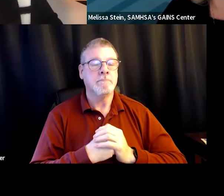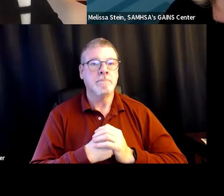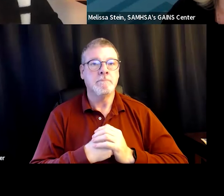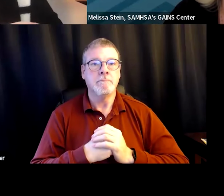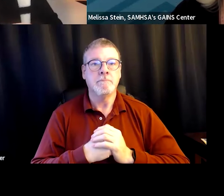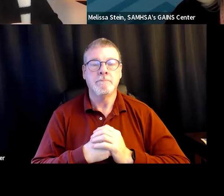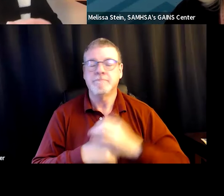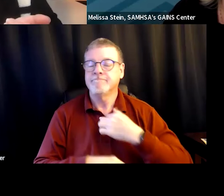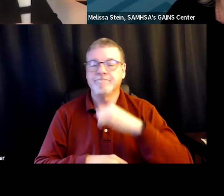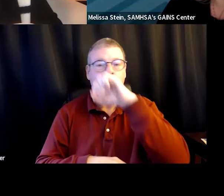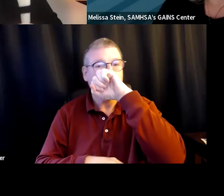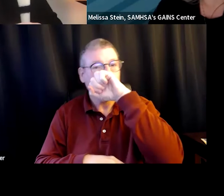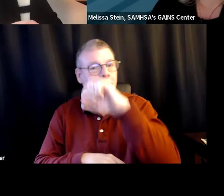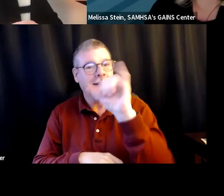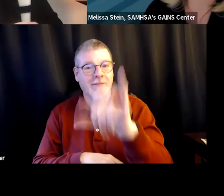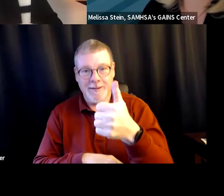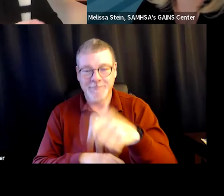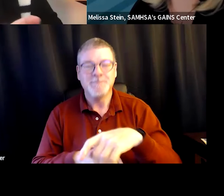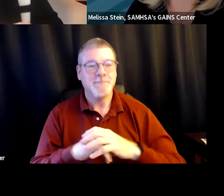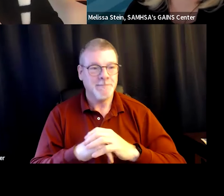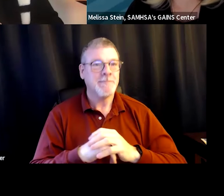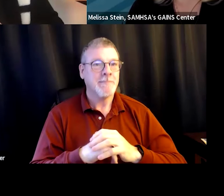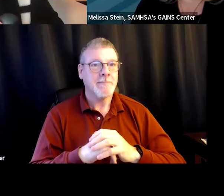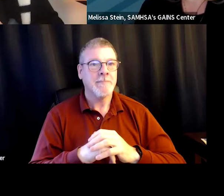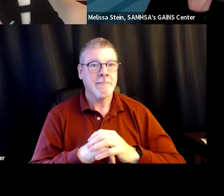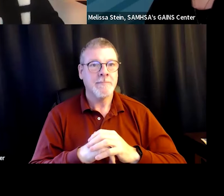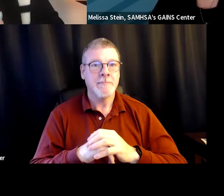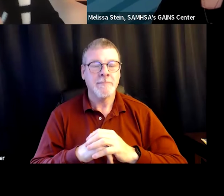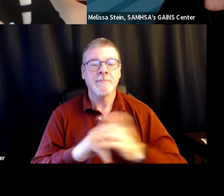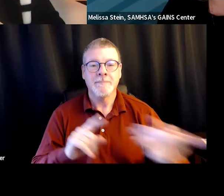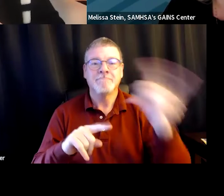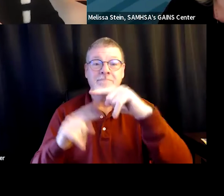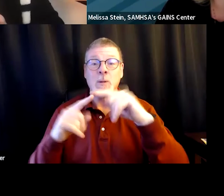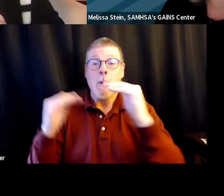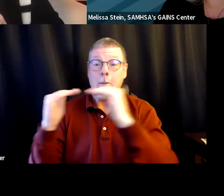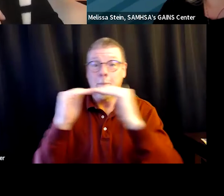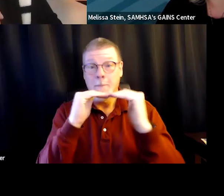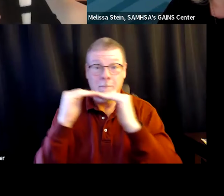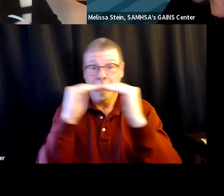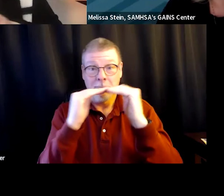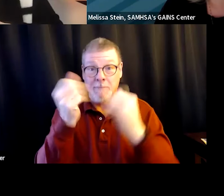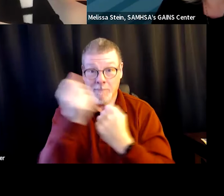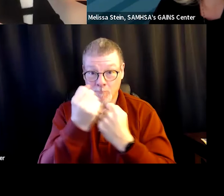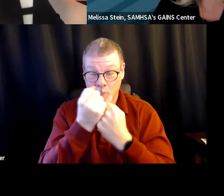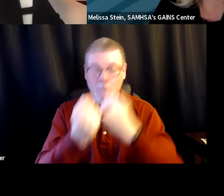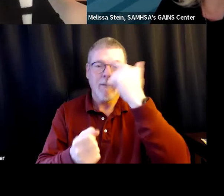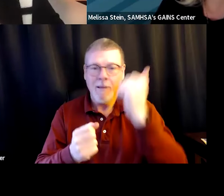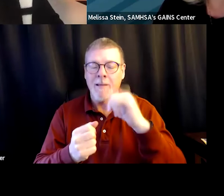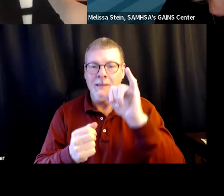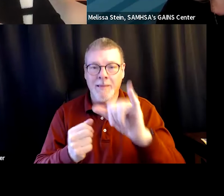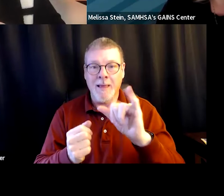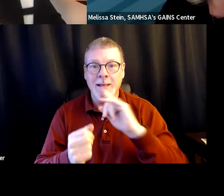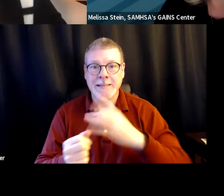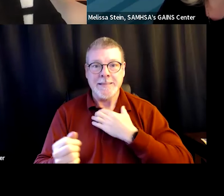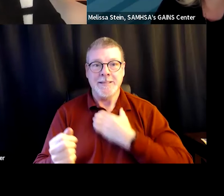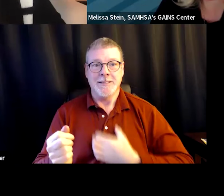I love that. And so kind of maybe pivoting back to peer support, because that is such a big desire